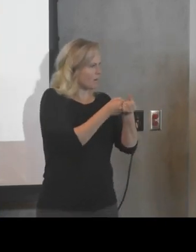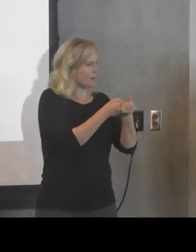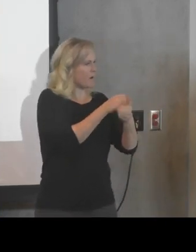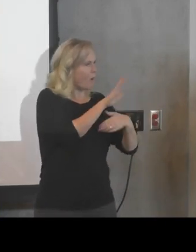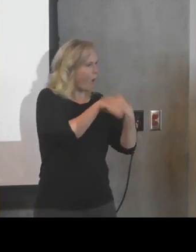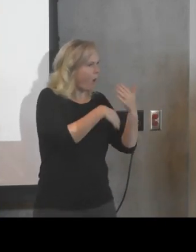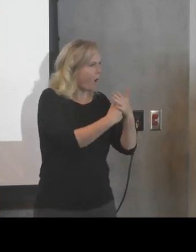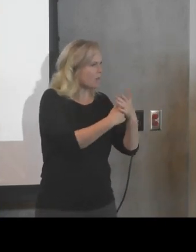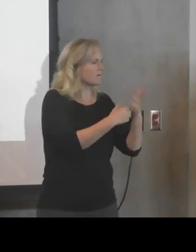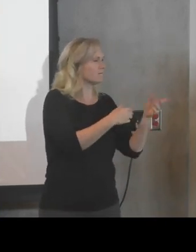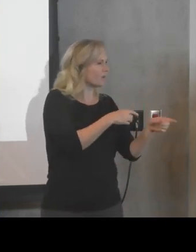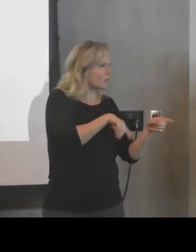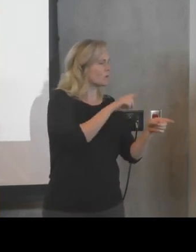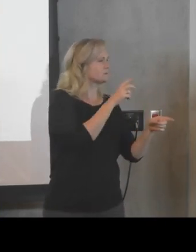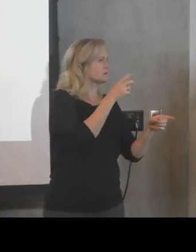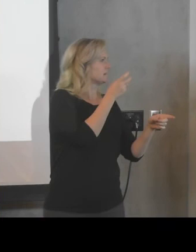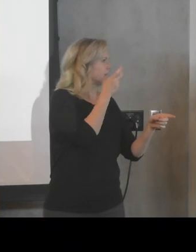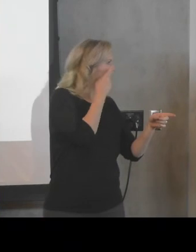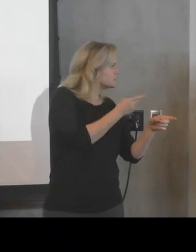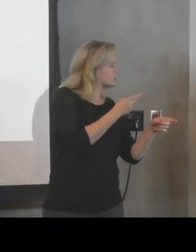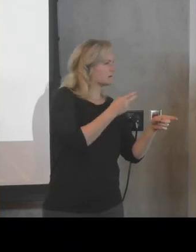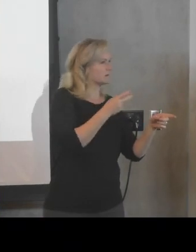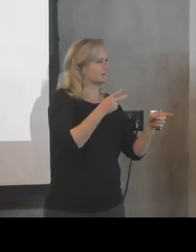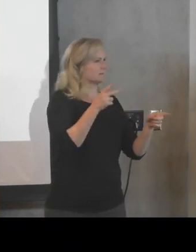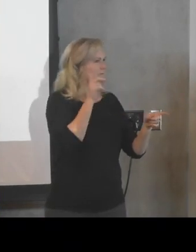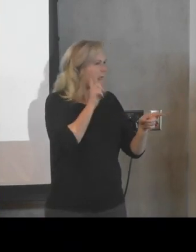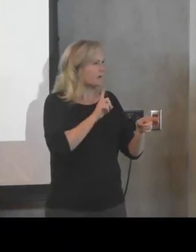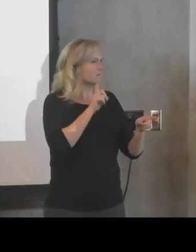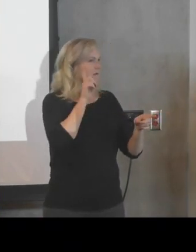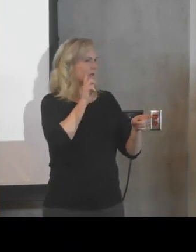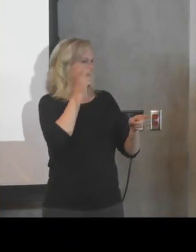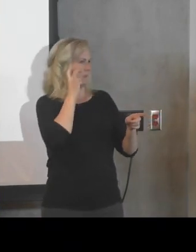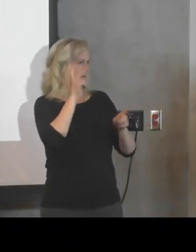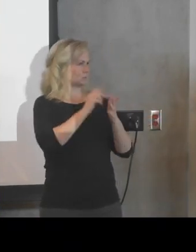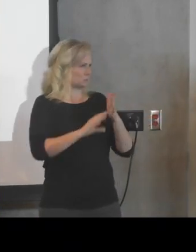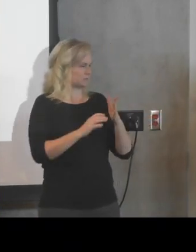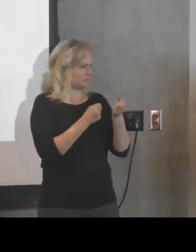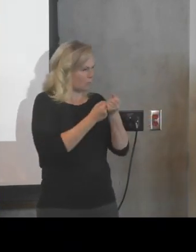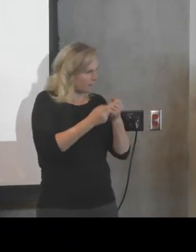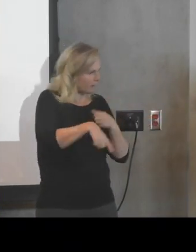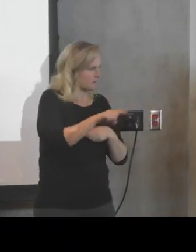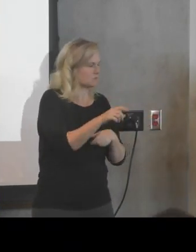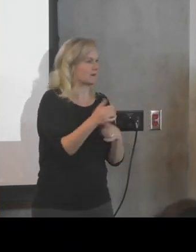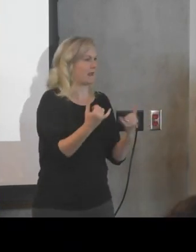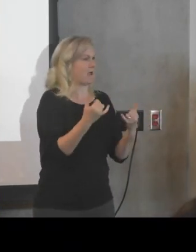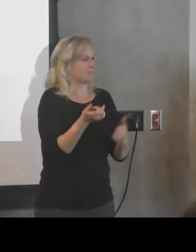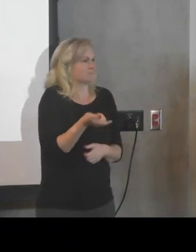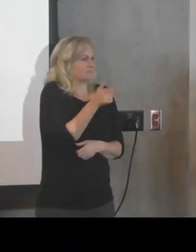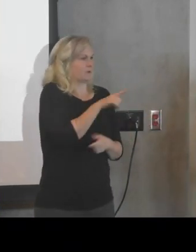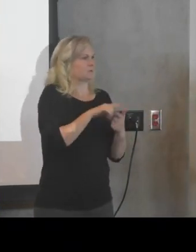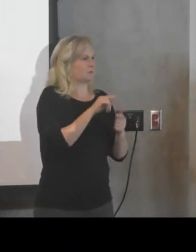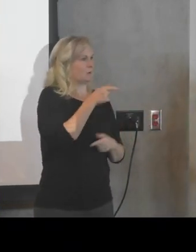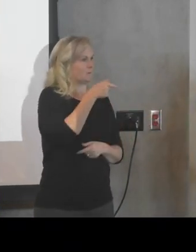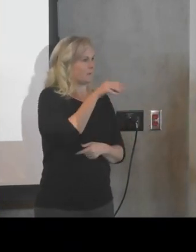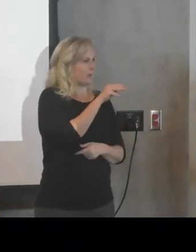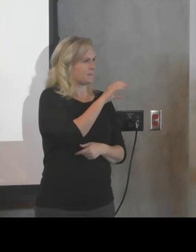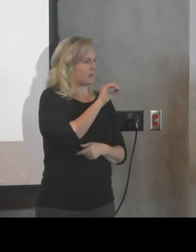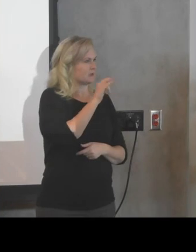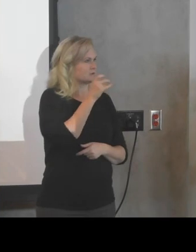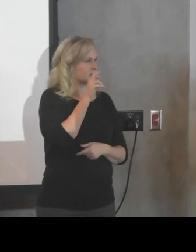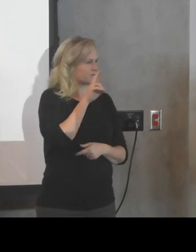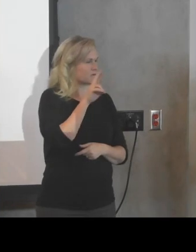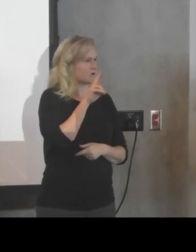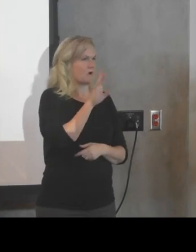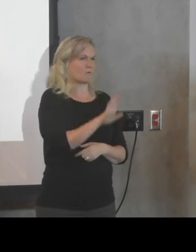and deafblind students. So I'll pass it over to Pam and Jennifer, and at around 25